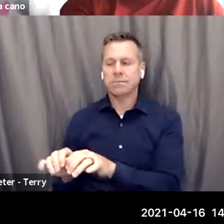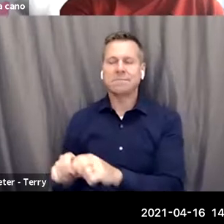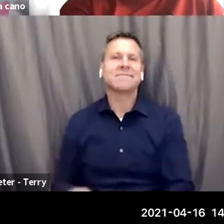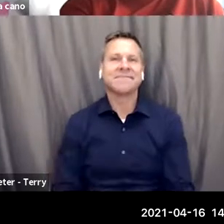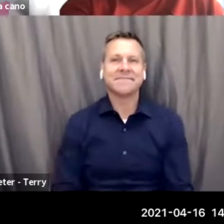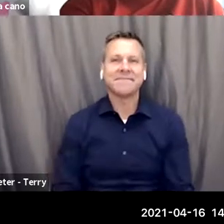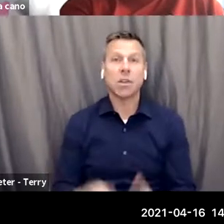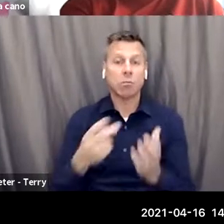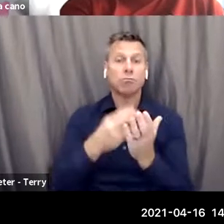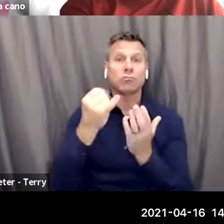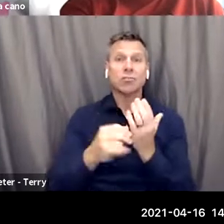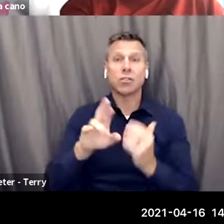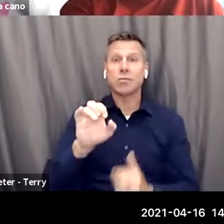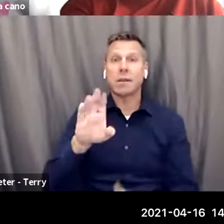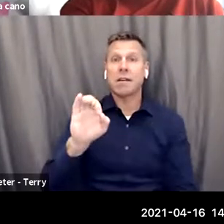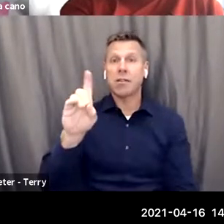To Project Rebound,